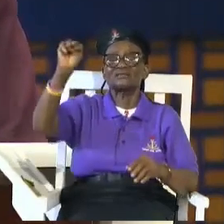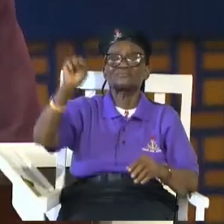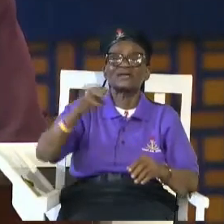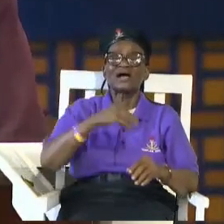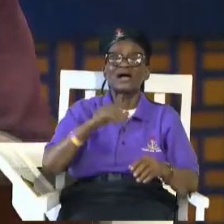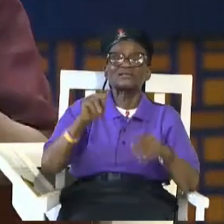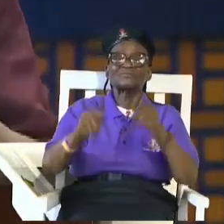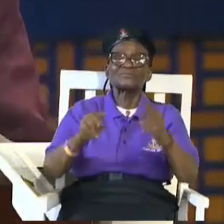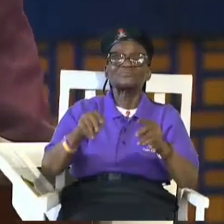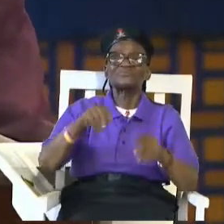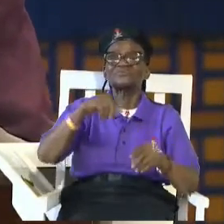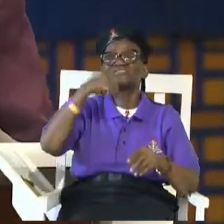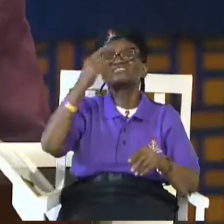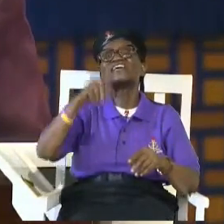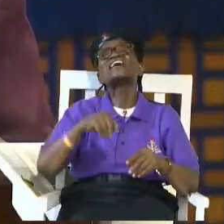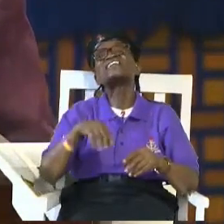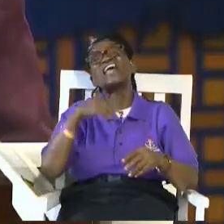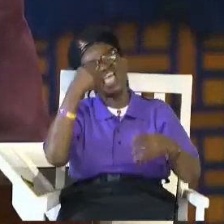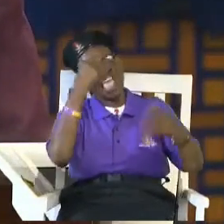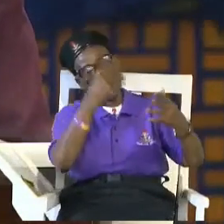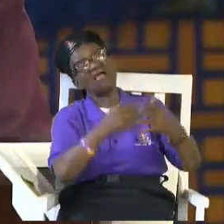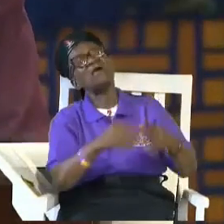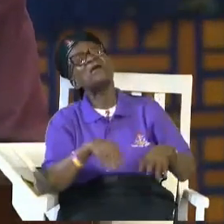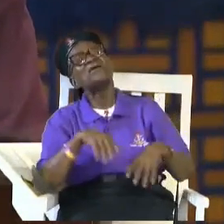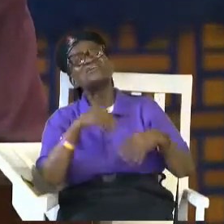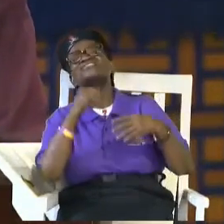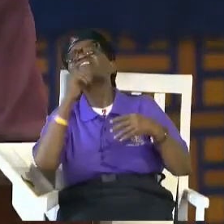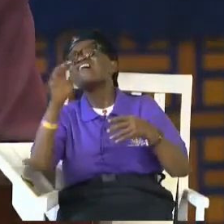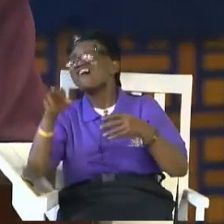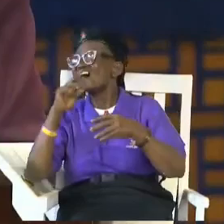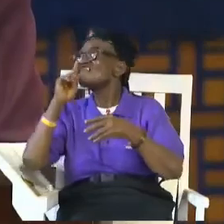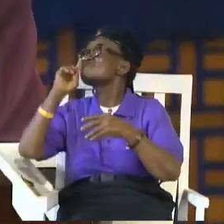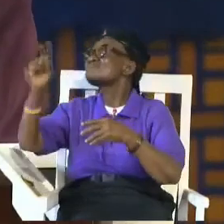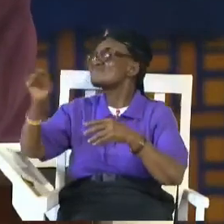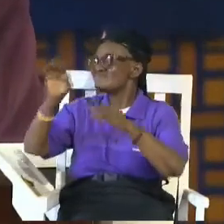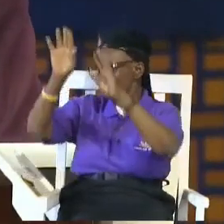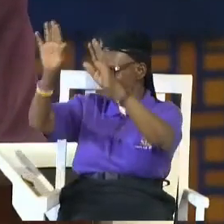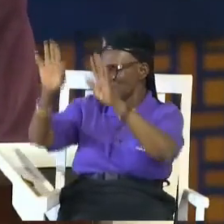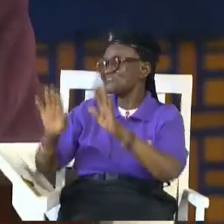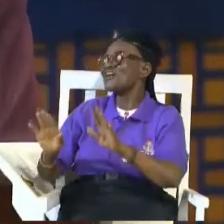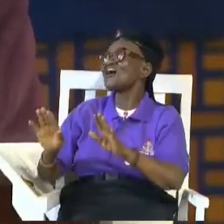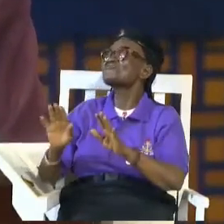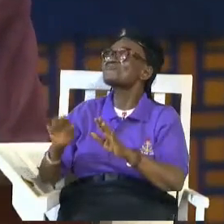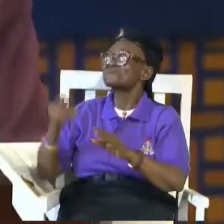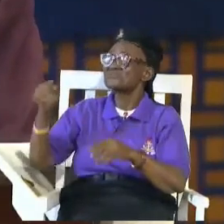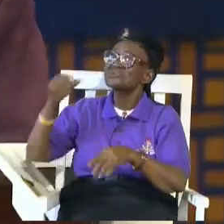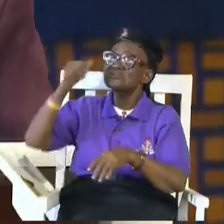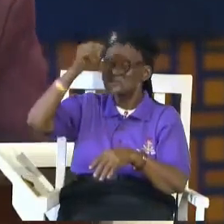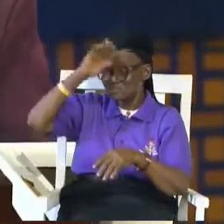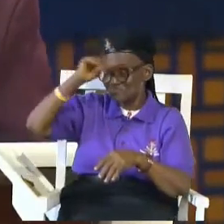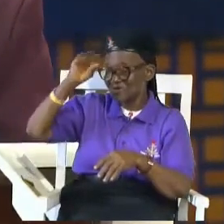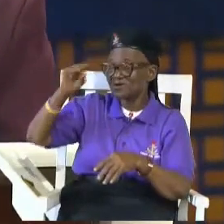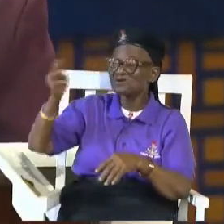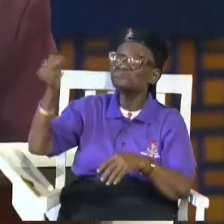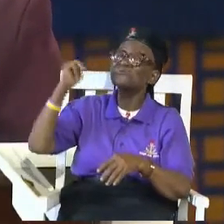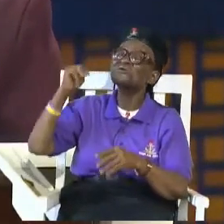And the people said, well, not really a miracle. The boy was in a